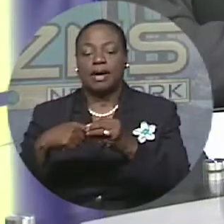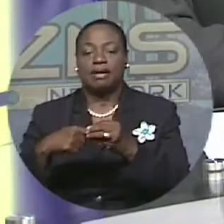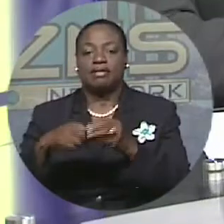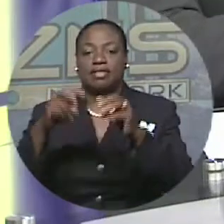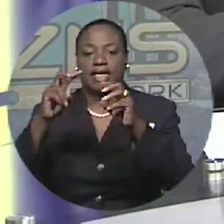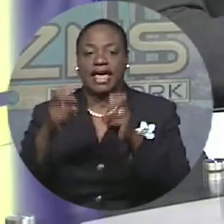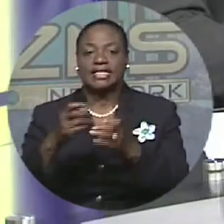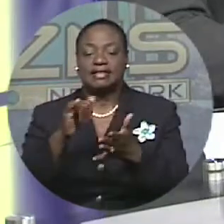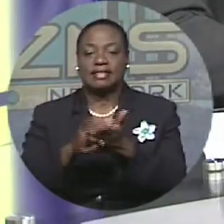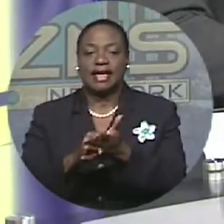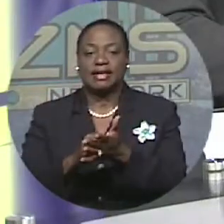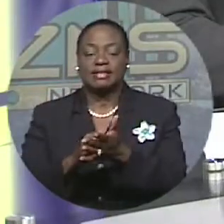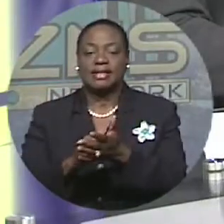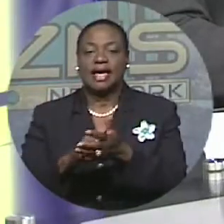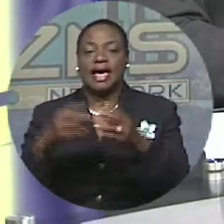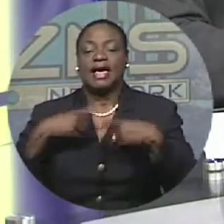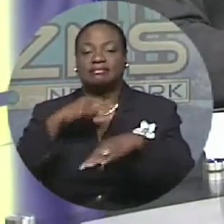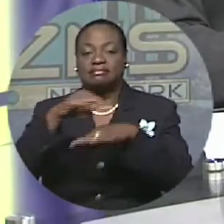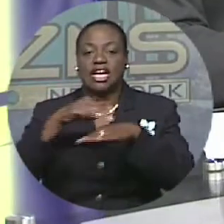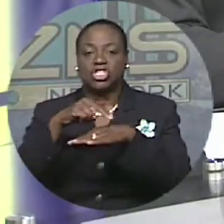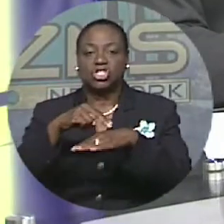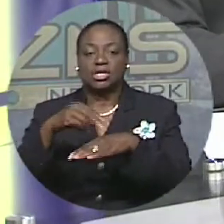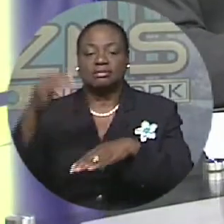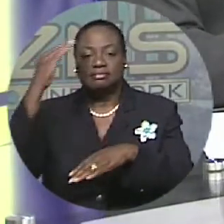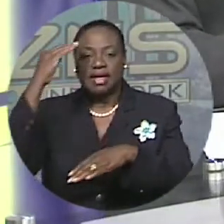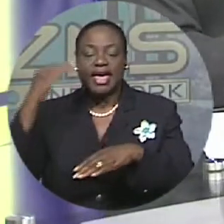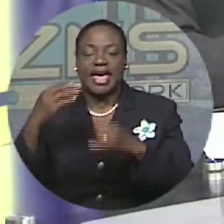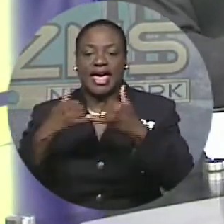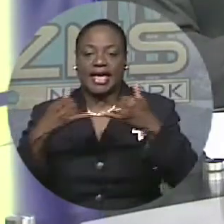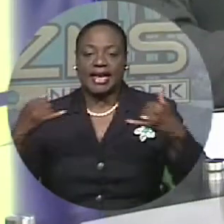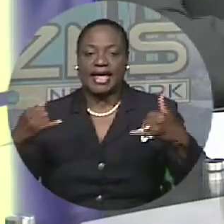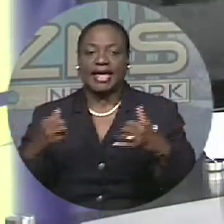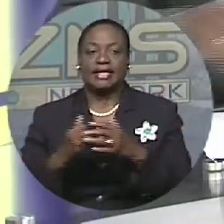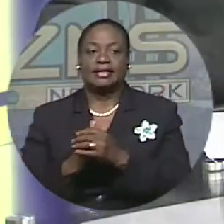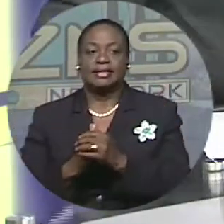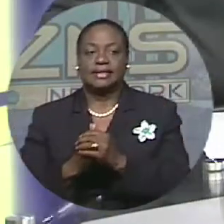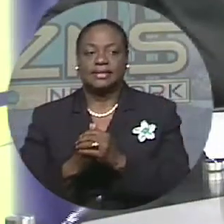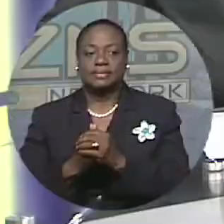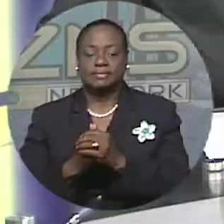steps are now being taken to protect these endangered species in the future.